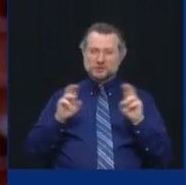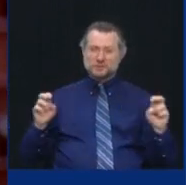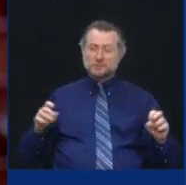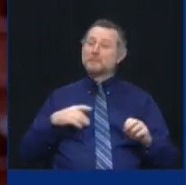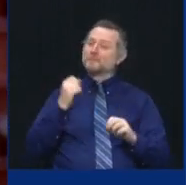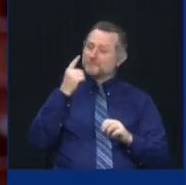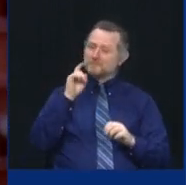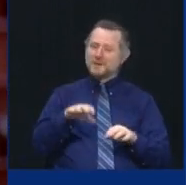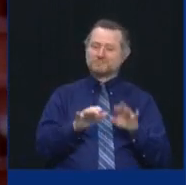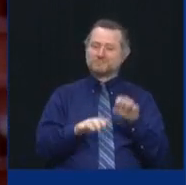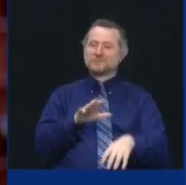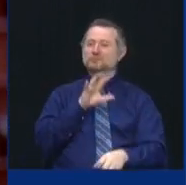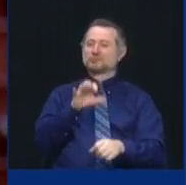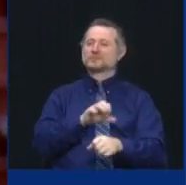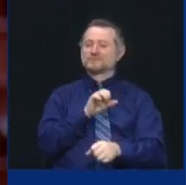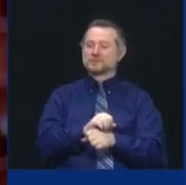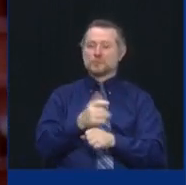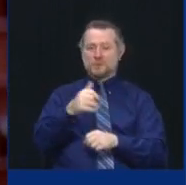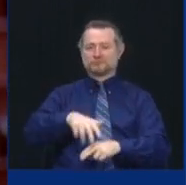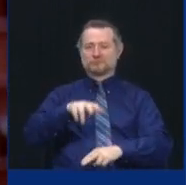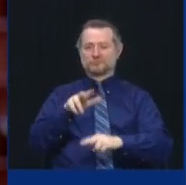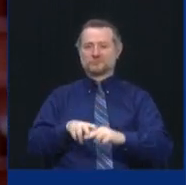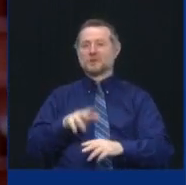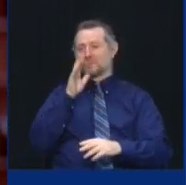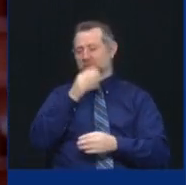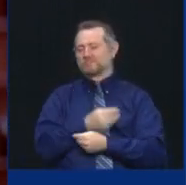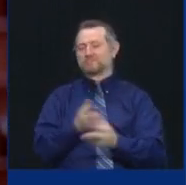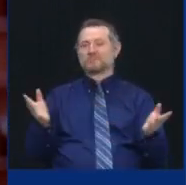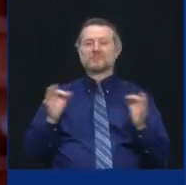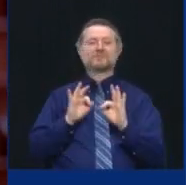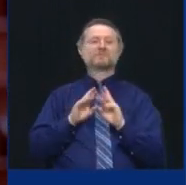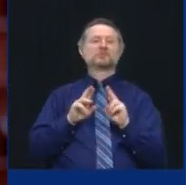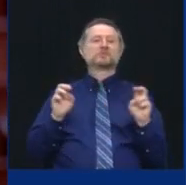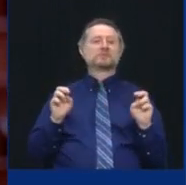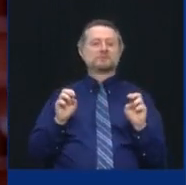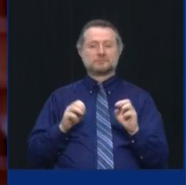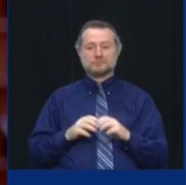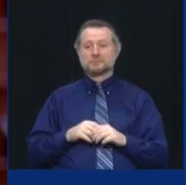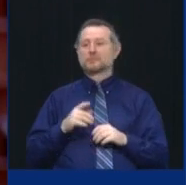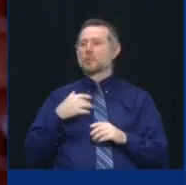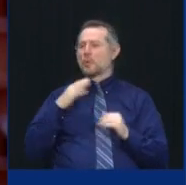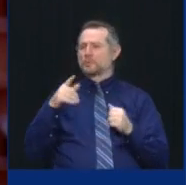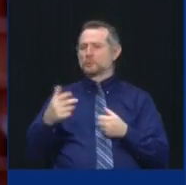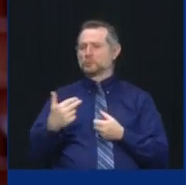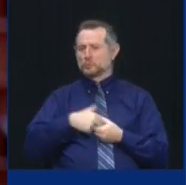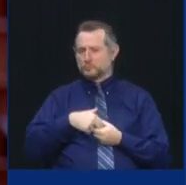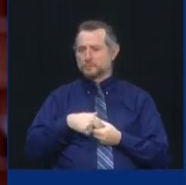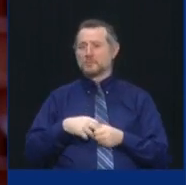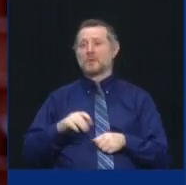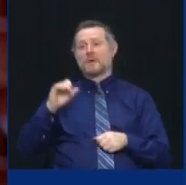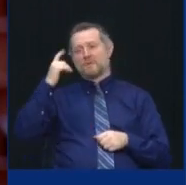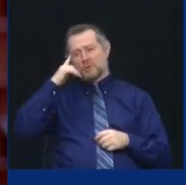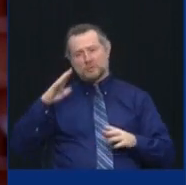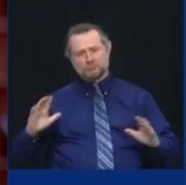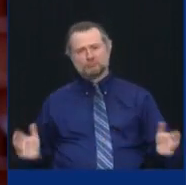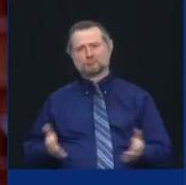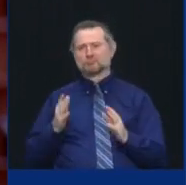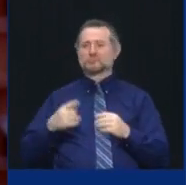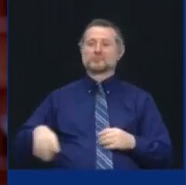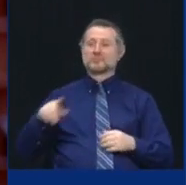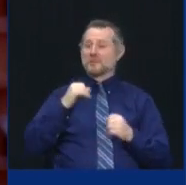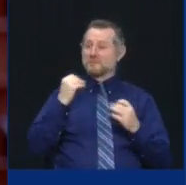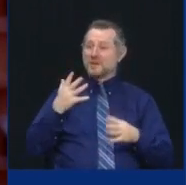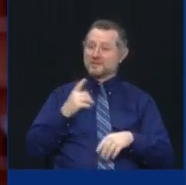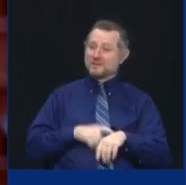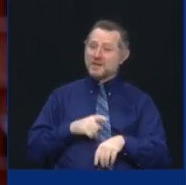your pod. So I hope everyone will join us. As the governor has pushed us to do so many times, it's